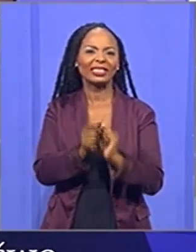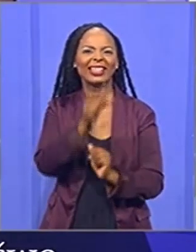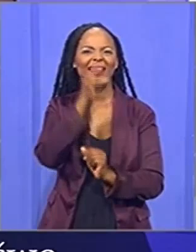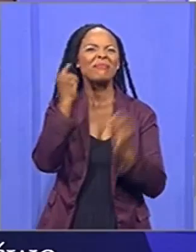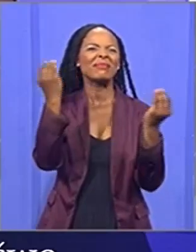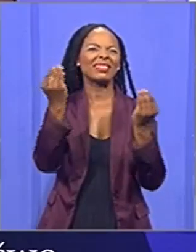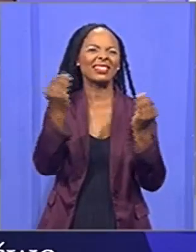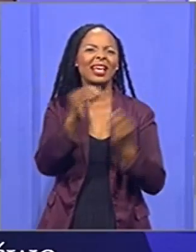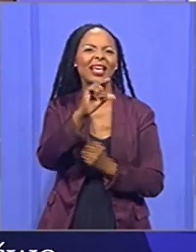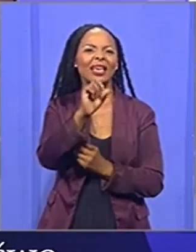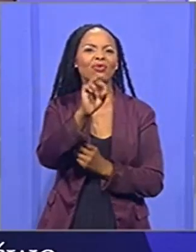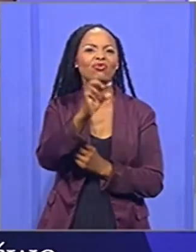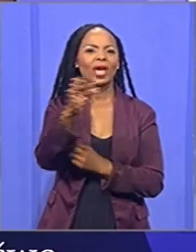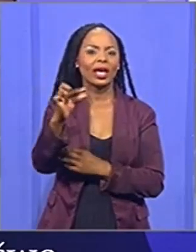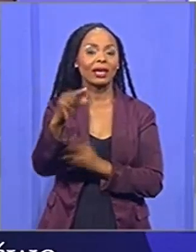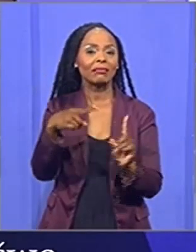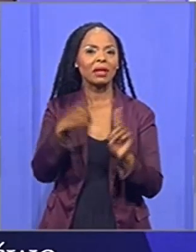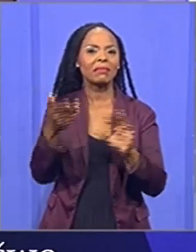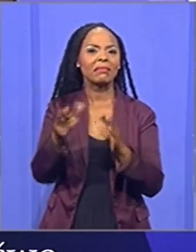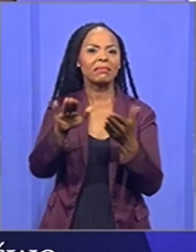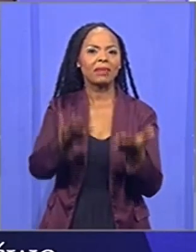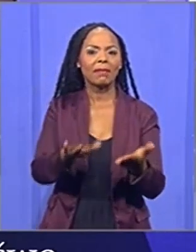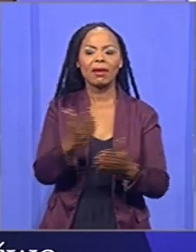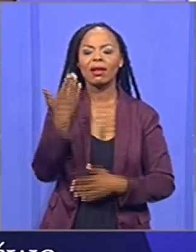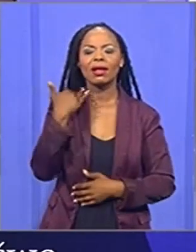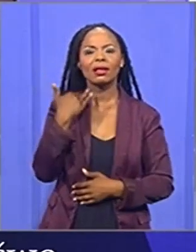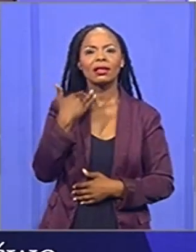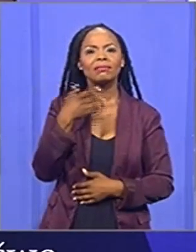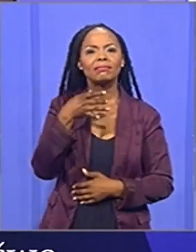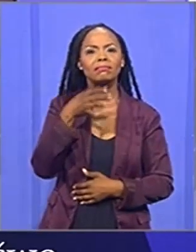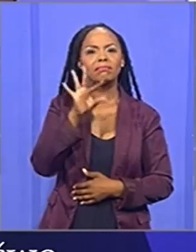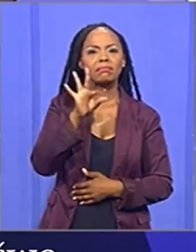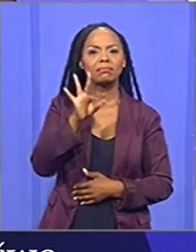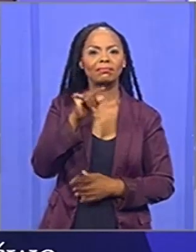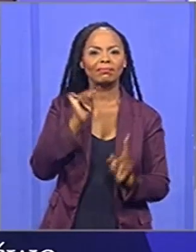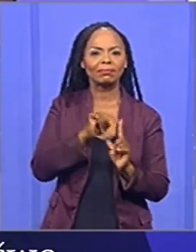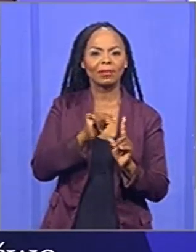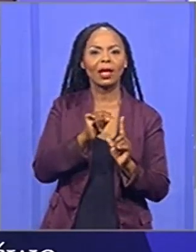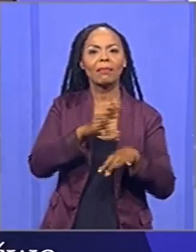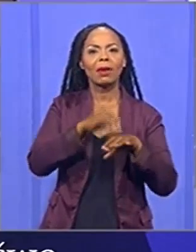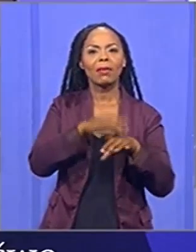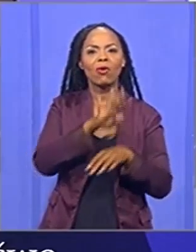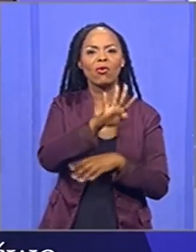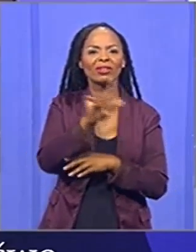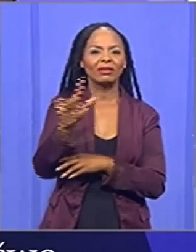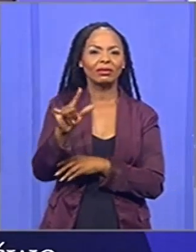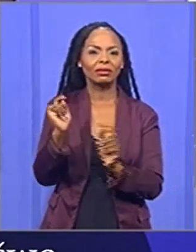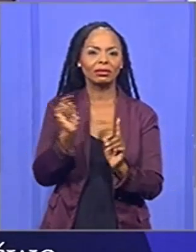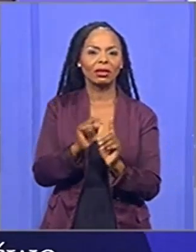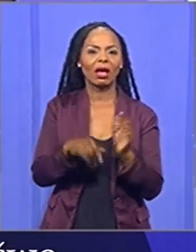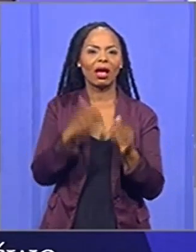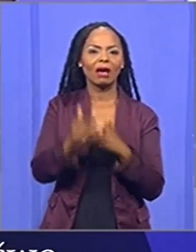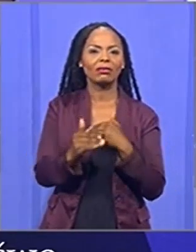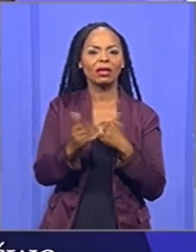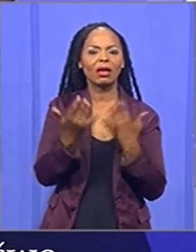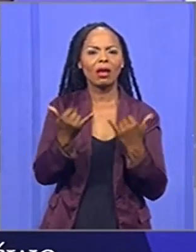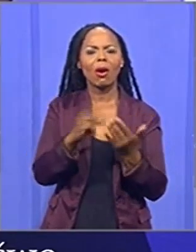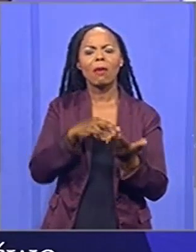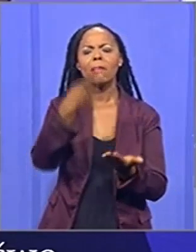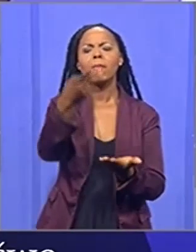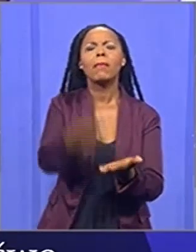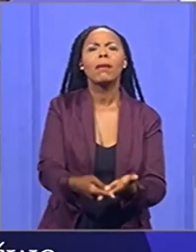Jermaine Craig. Craig o hlokofetše ka mošupologo a na le mengwaga e 47 ka morago ga gore awe nakong